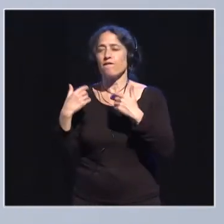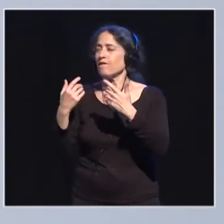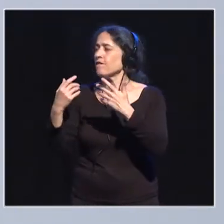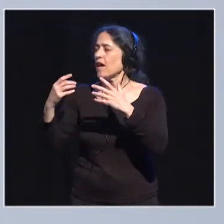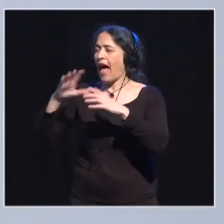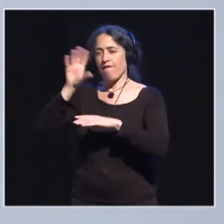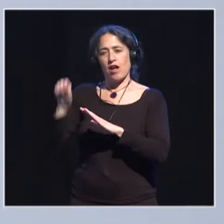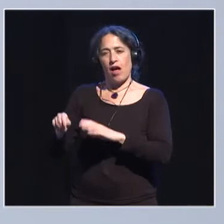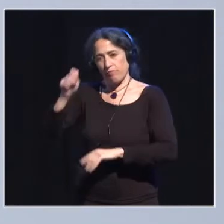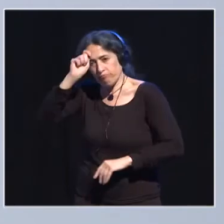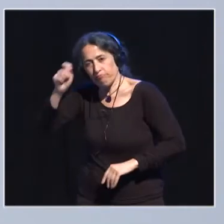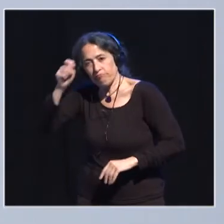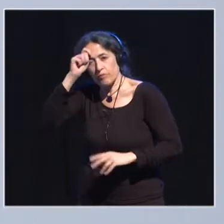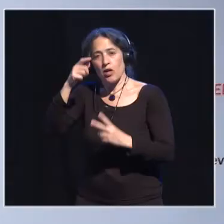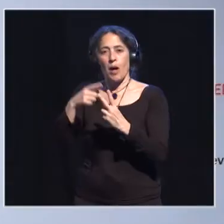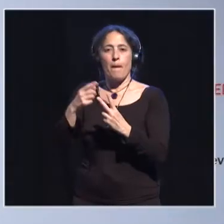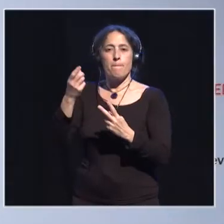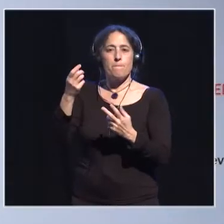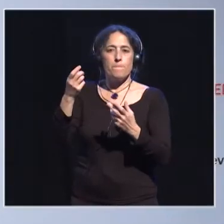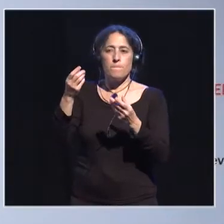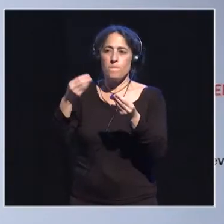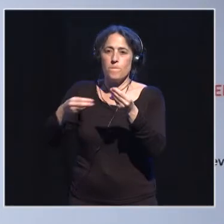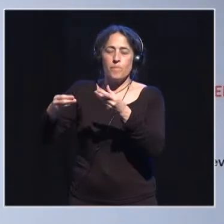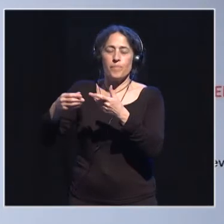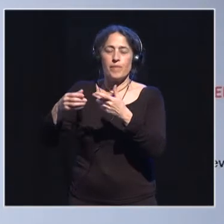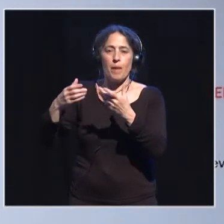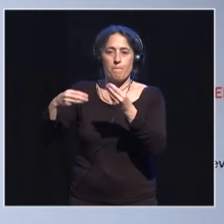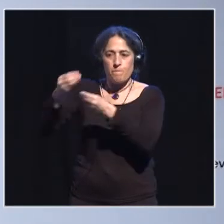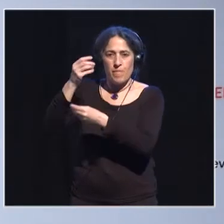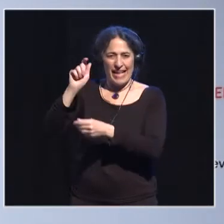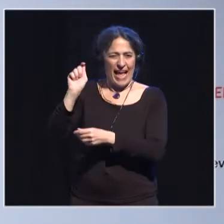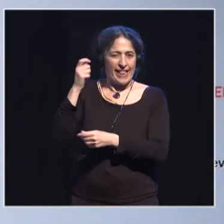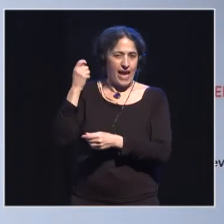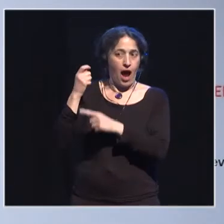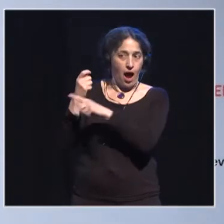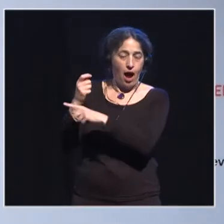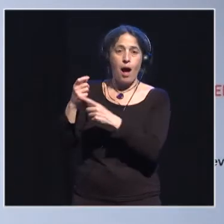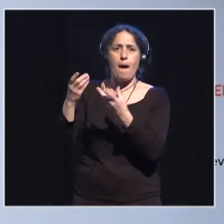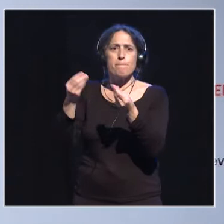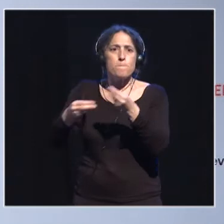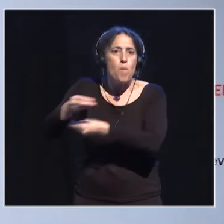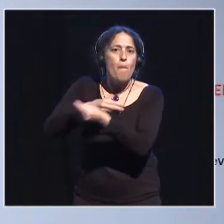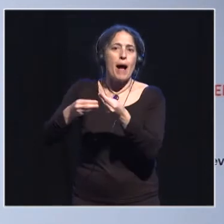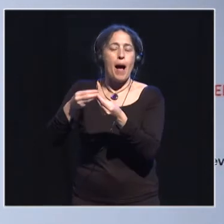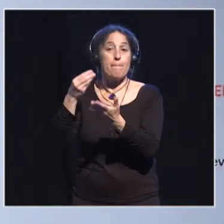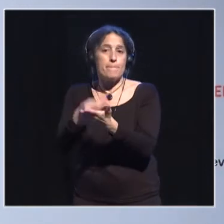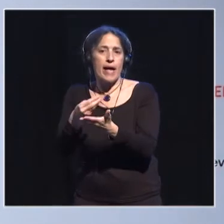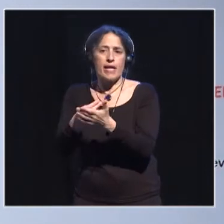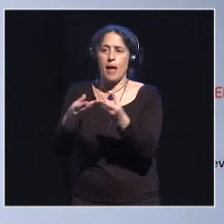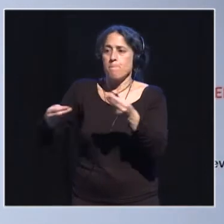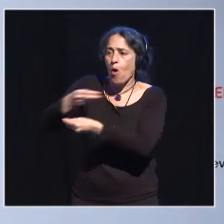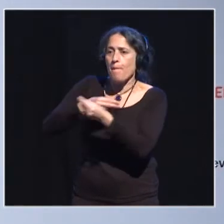and mobile banking. But we know that if Kenya had waited for the government to start these